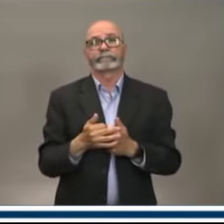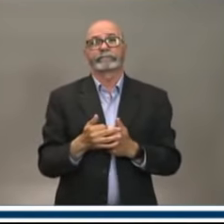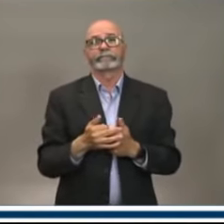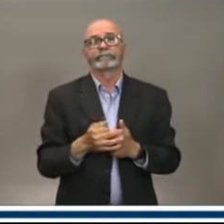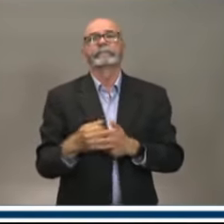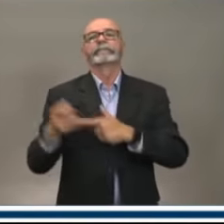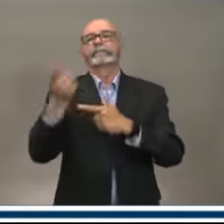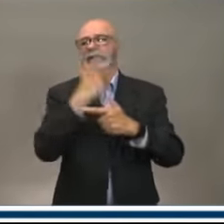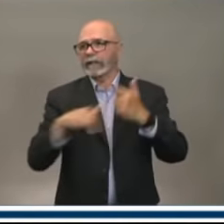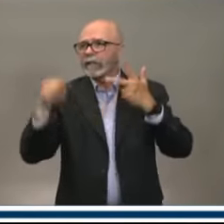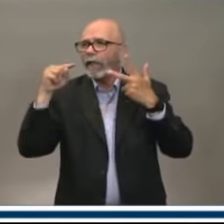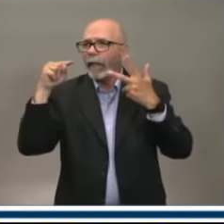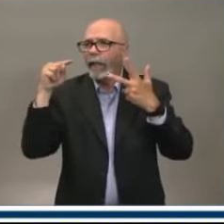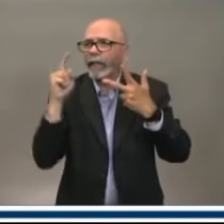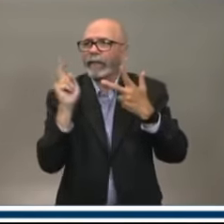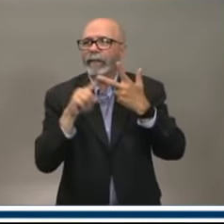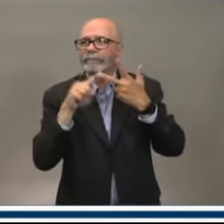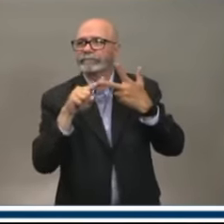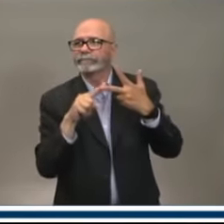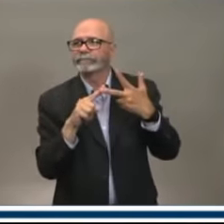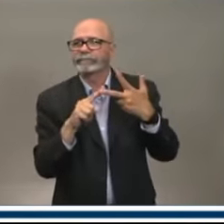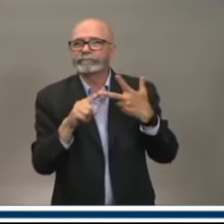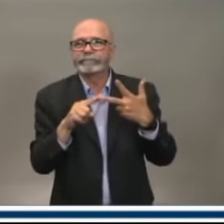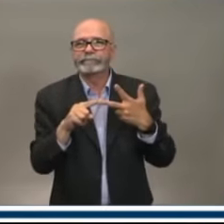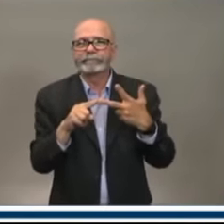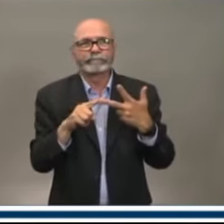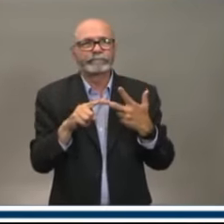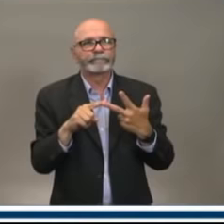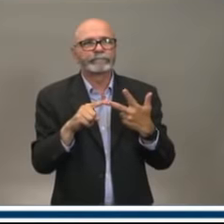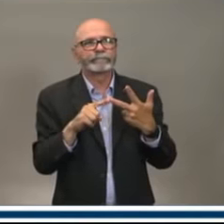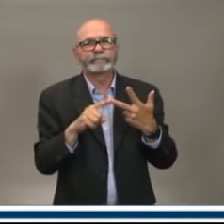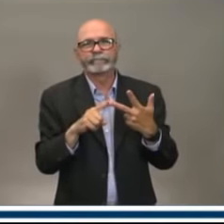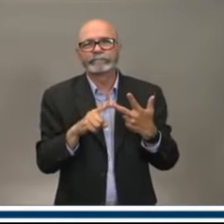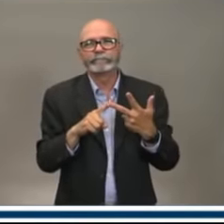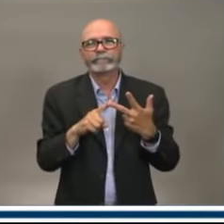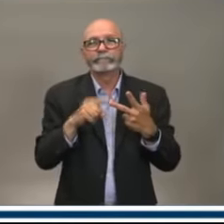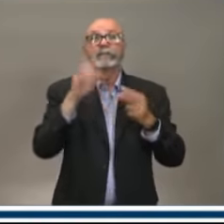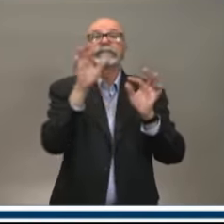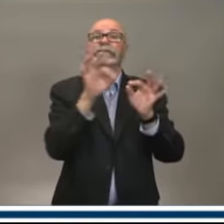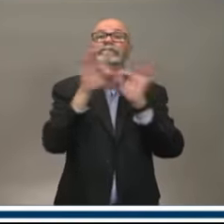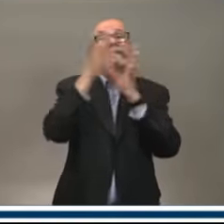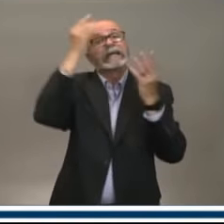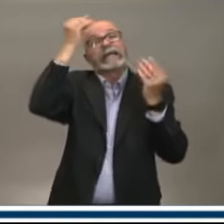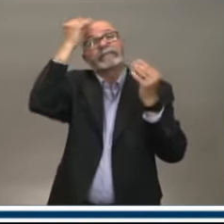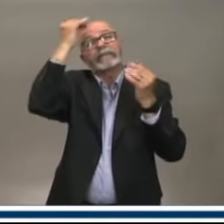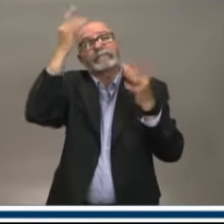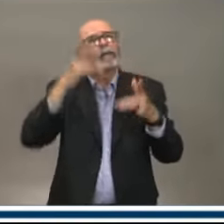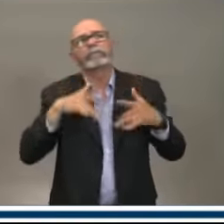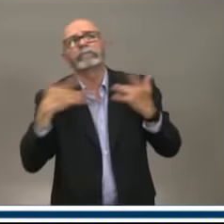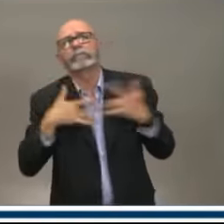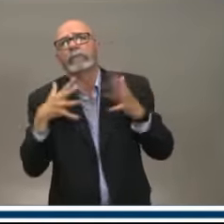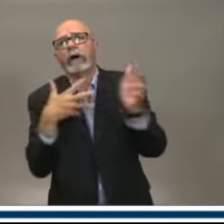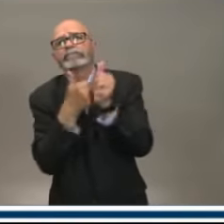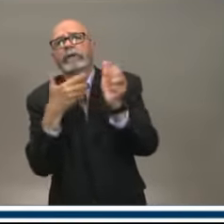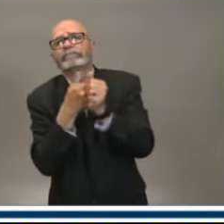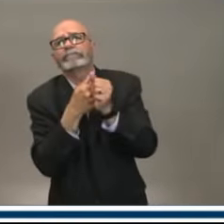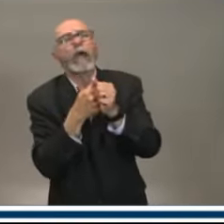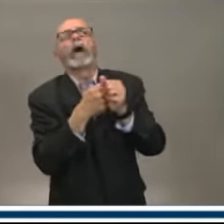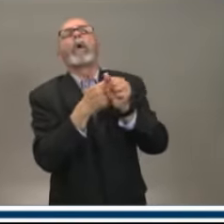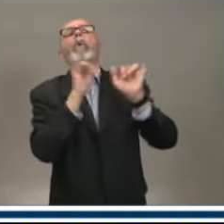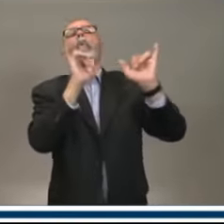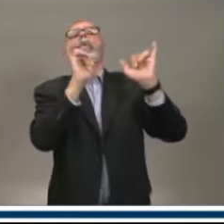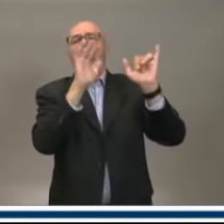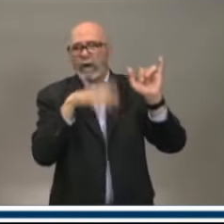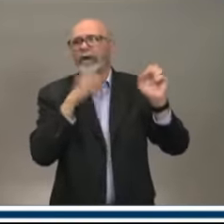people. It's important that people stay informed and are prepared, and it continues to be important. A key role of